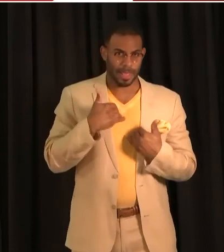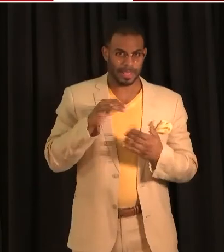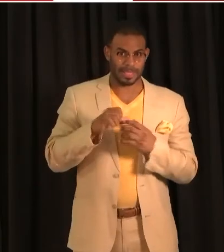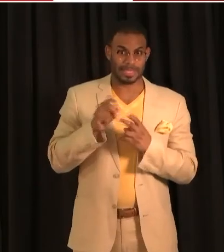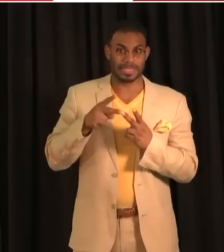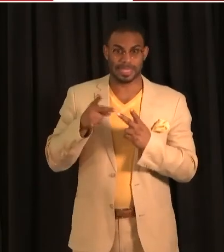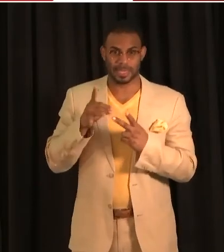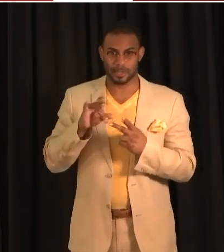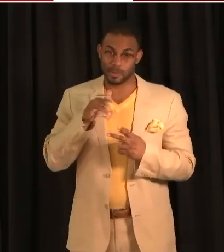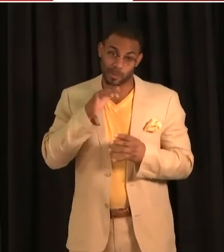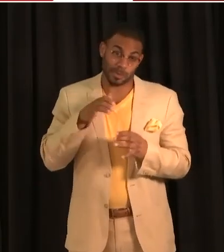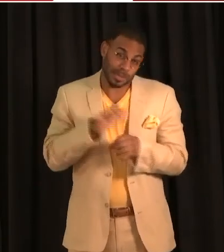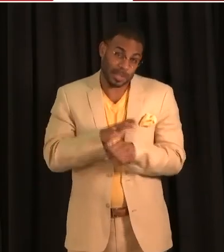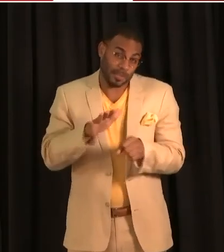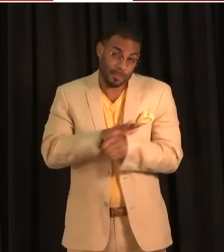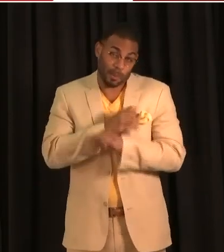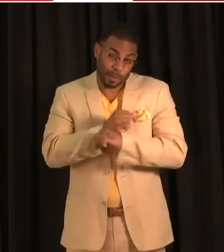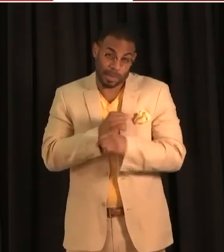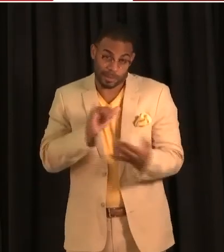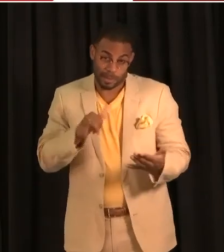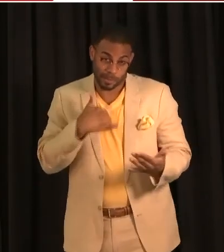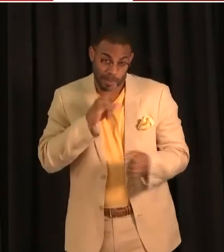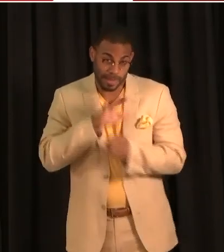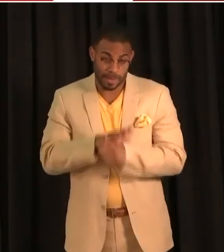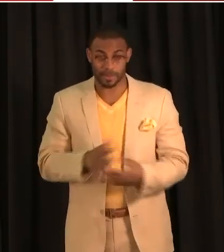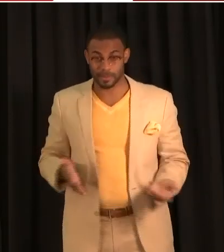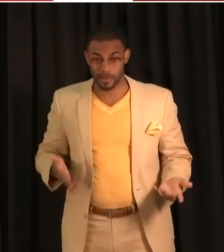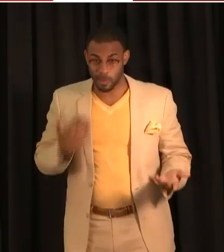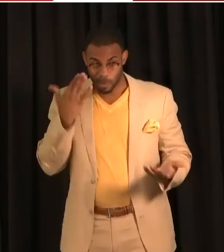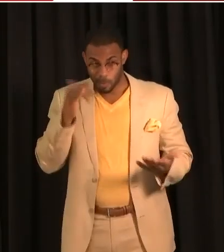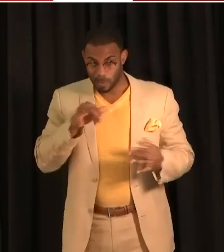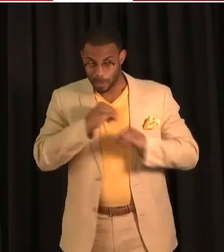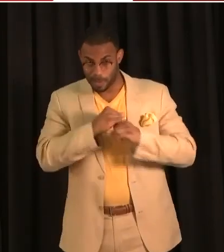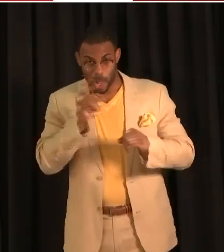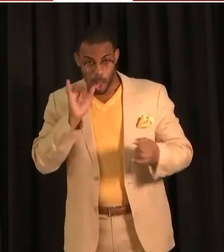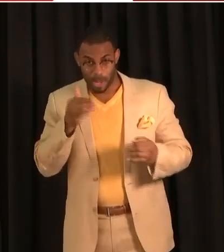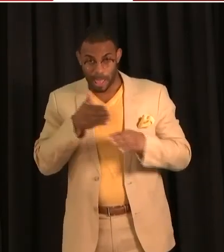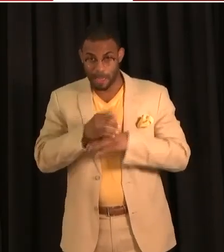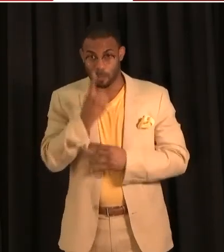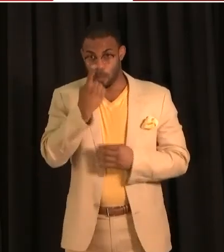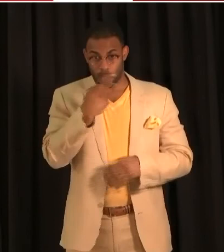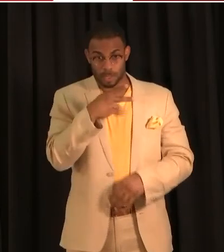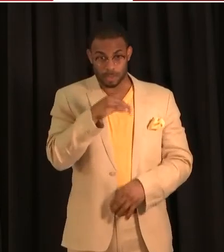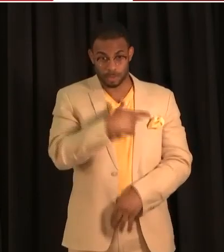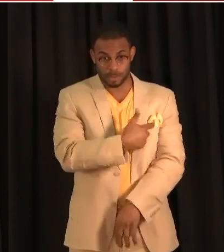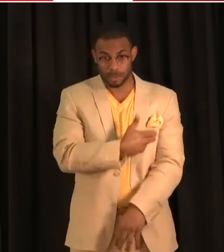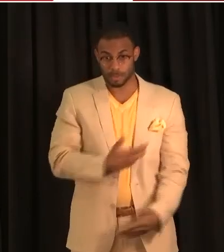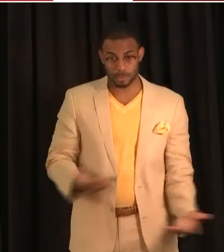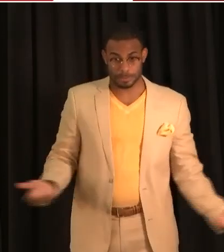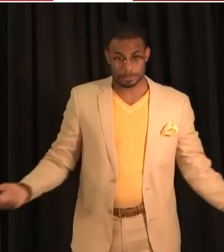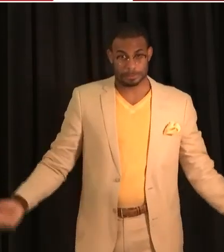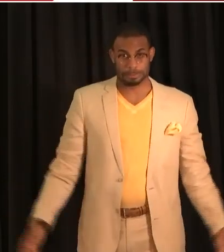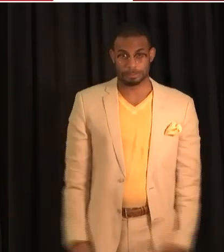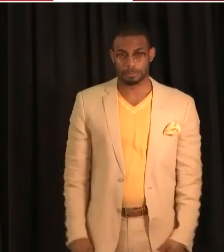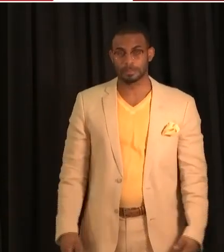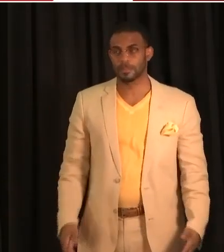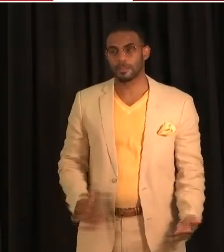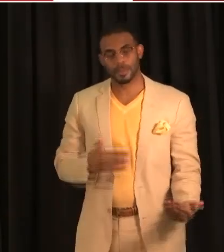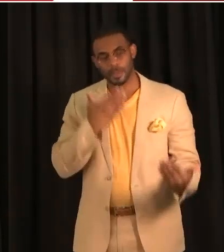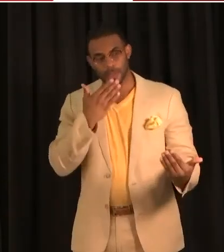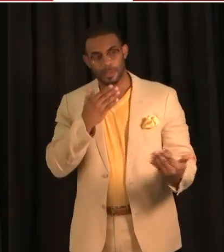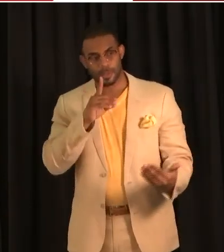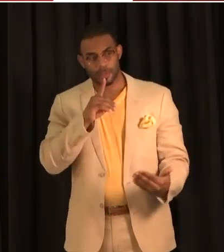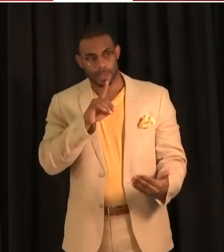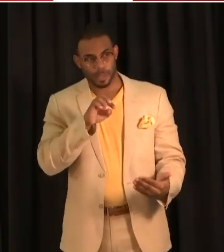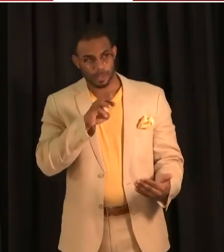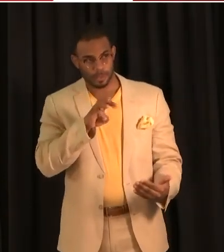you don't get the second dose. You just don't get the full protection that's studied. And we just don't know what that protection is after just one dose. Great.